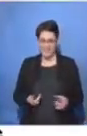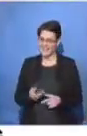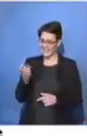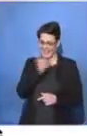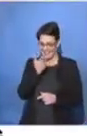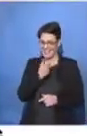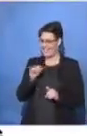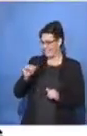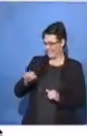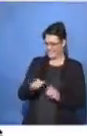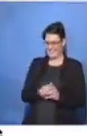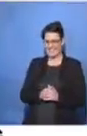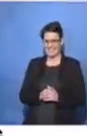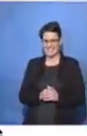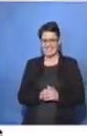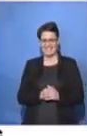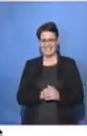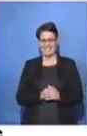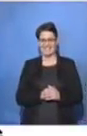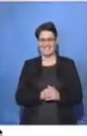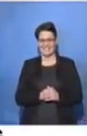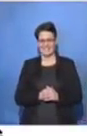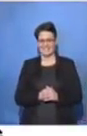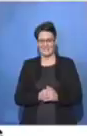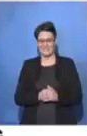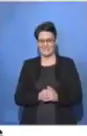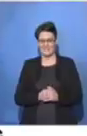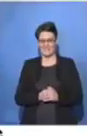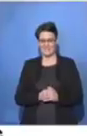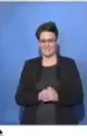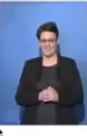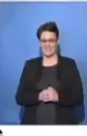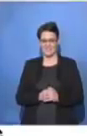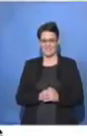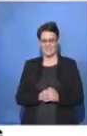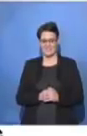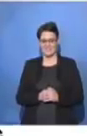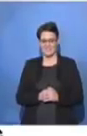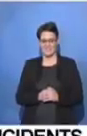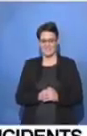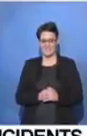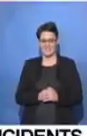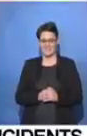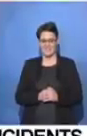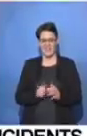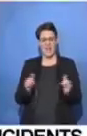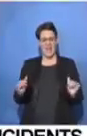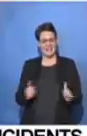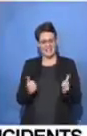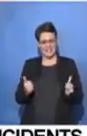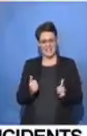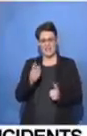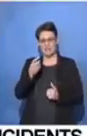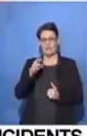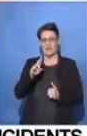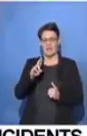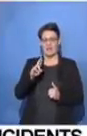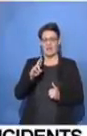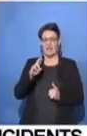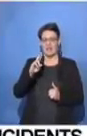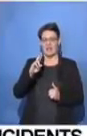Indeed. Your Excellency, Dr.